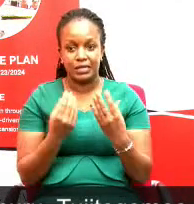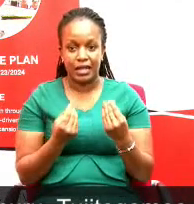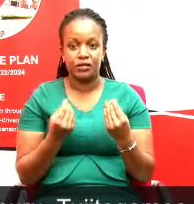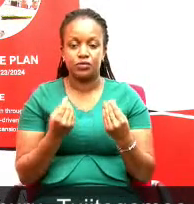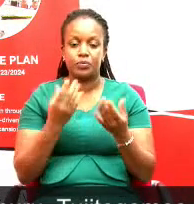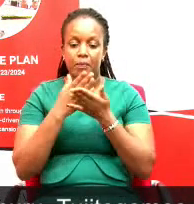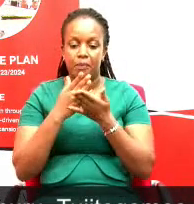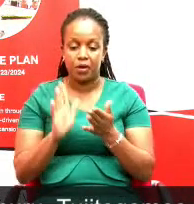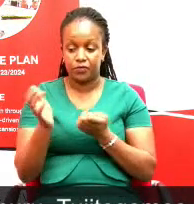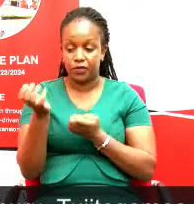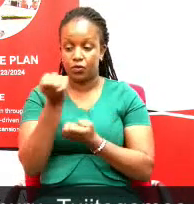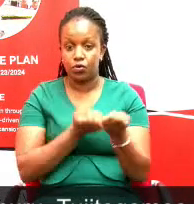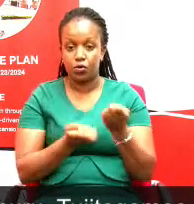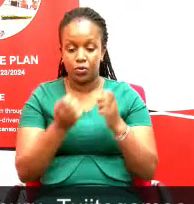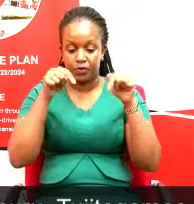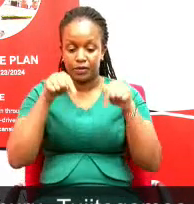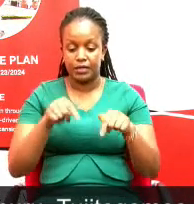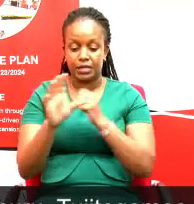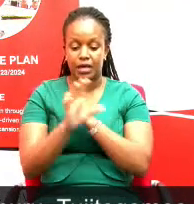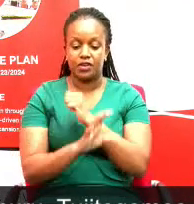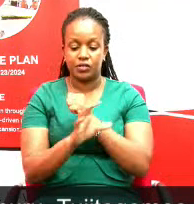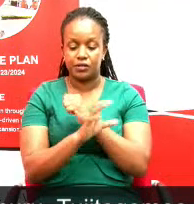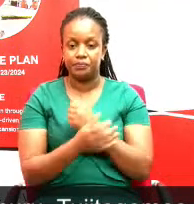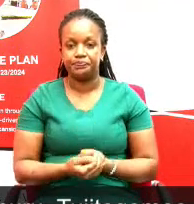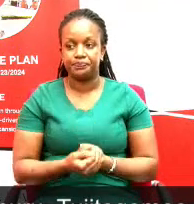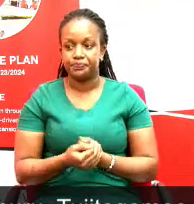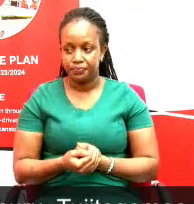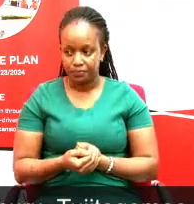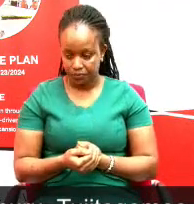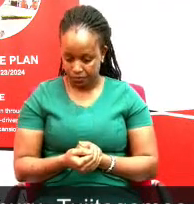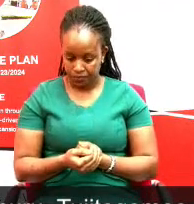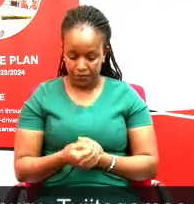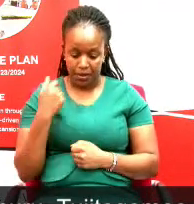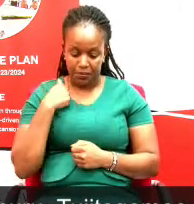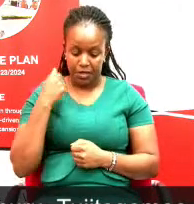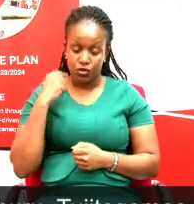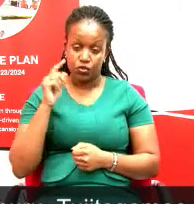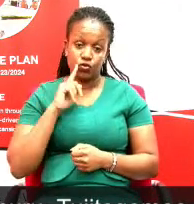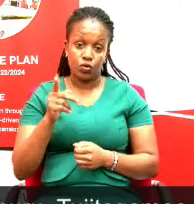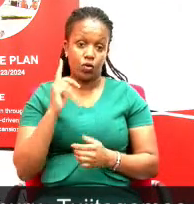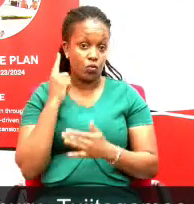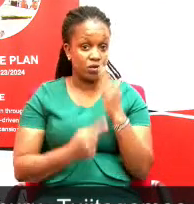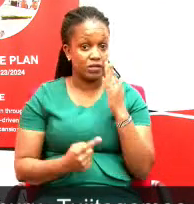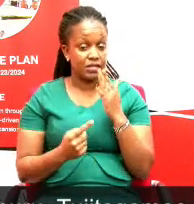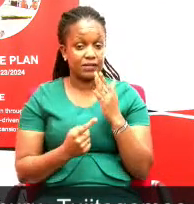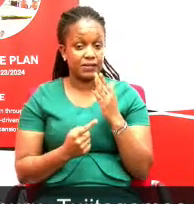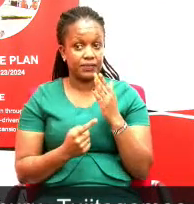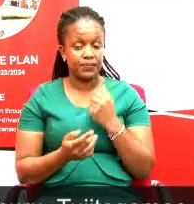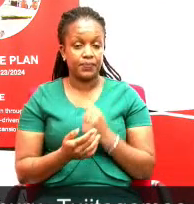mainstream economy of this country. I am sure that sustained